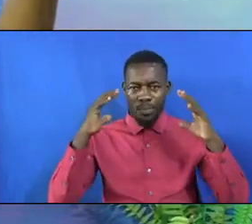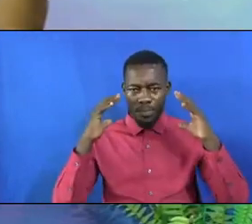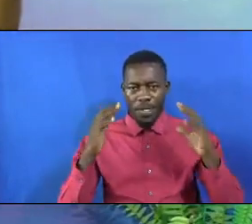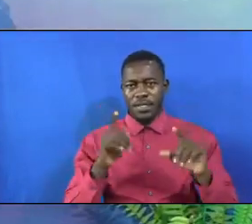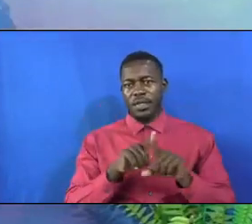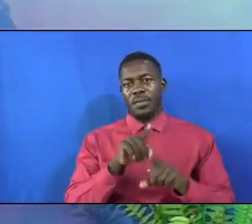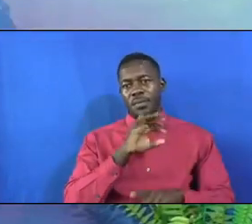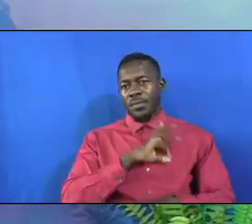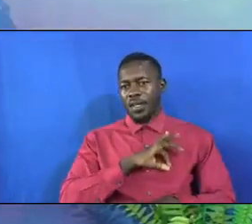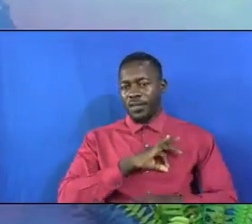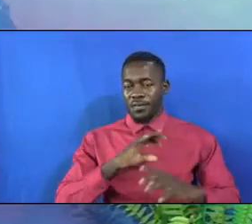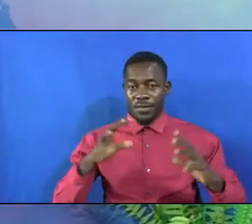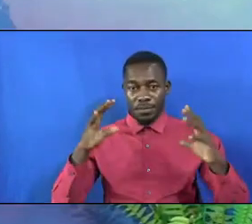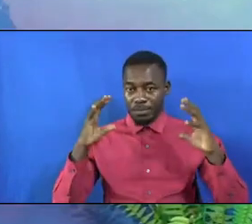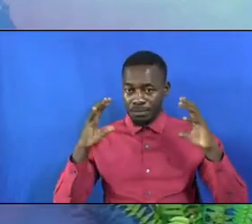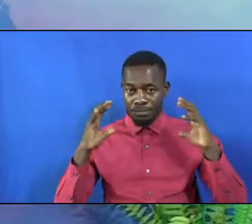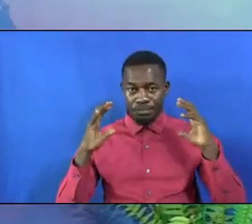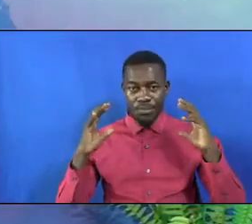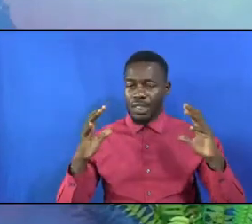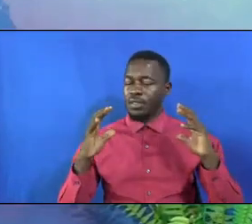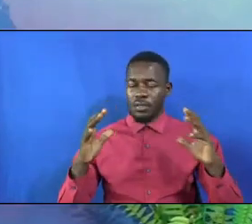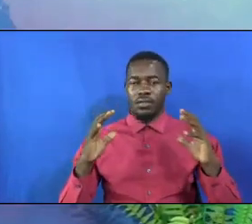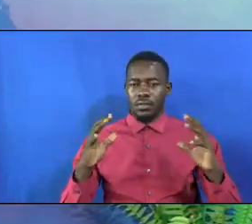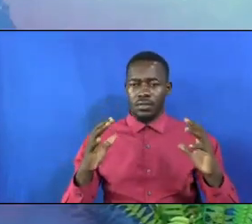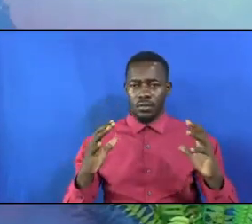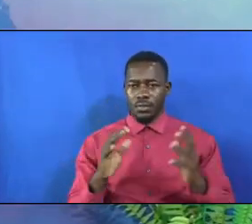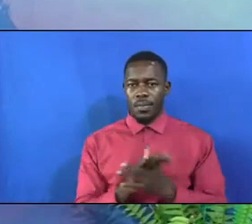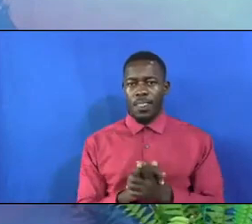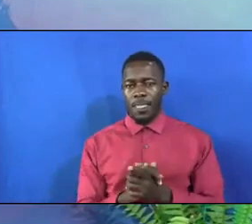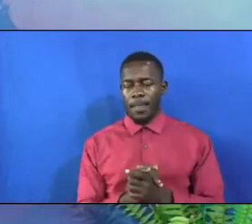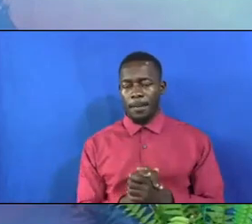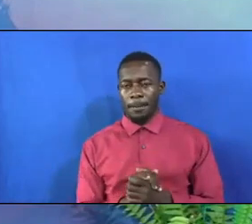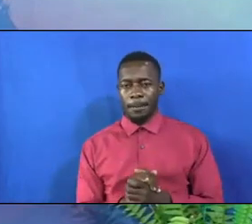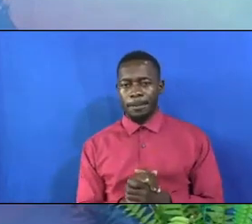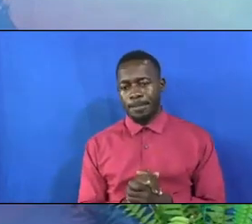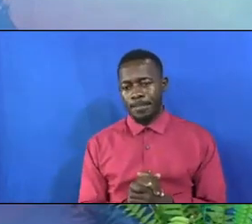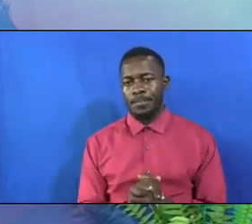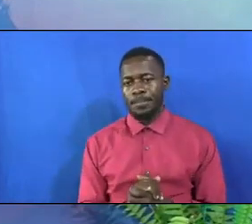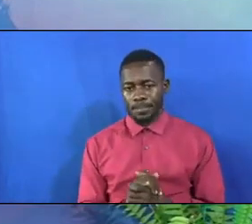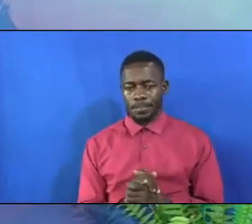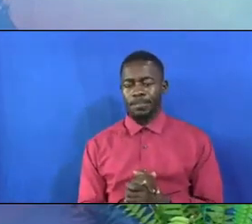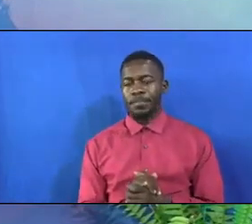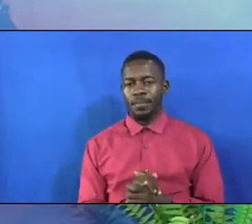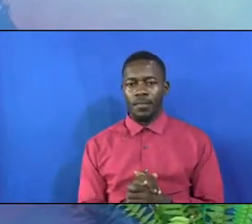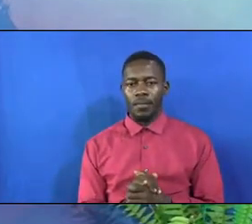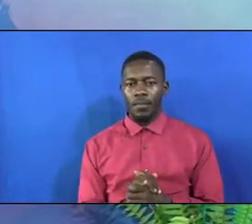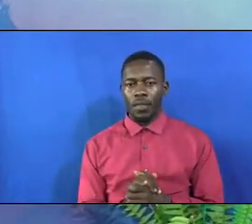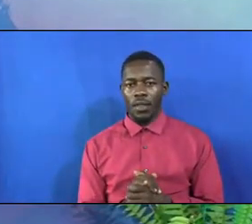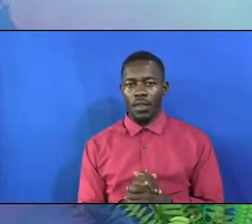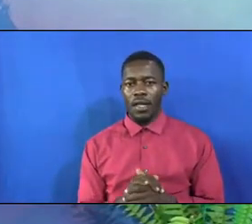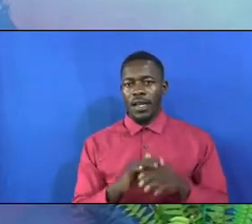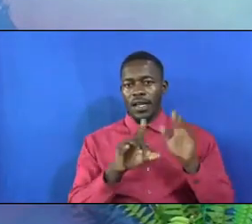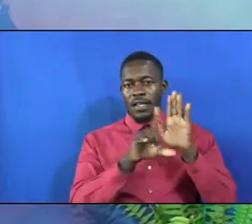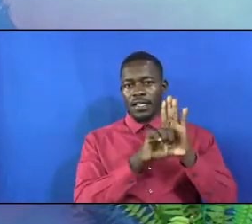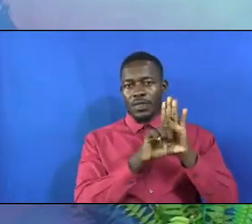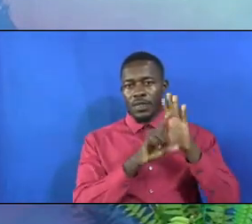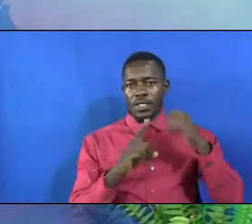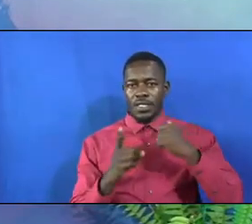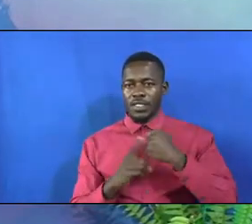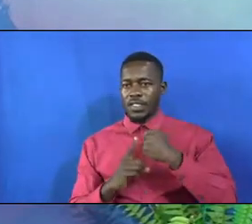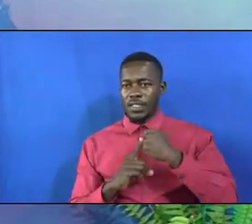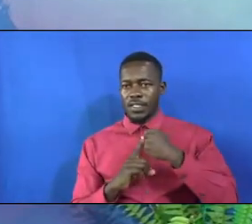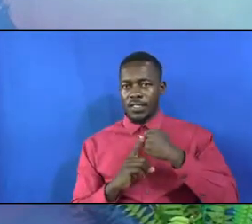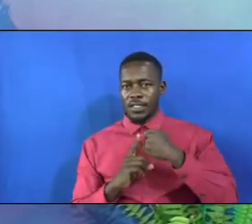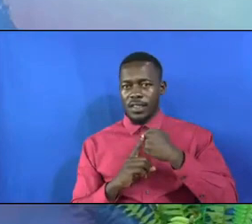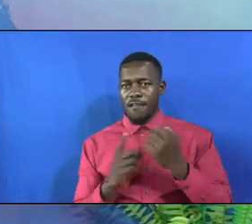a great significance for the whole race of the Israelites. Lesson number 6